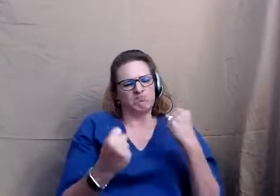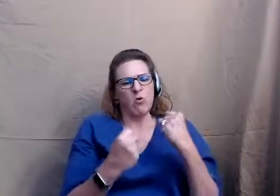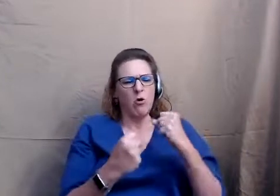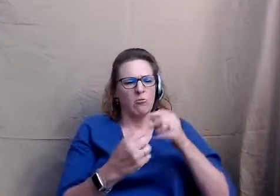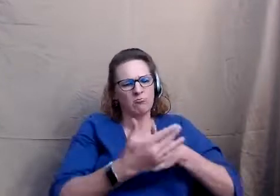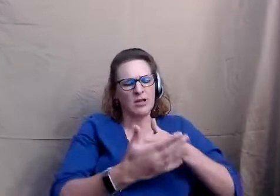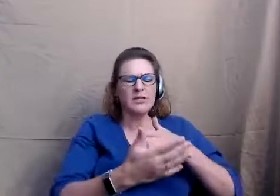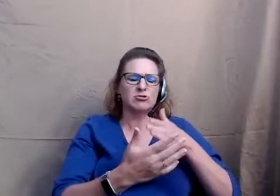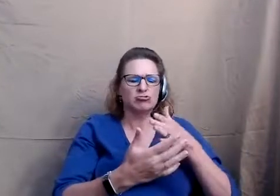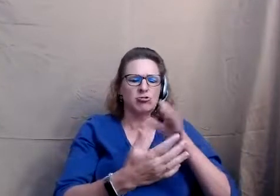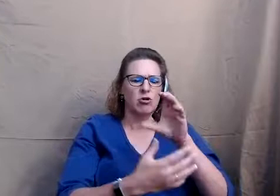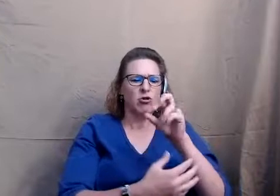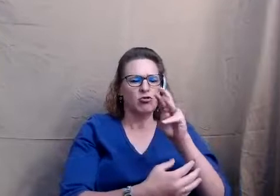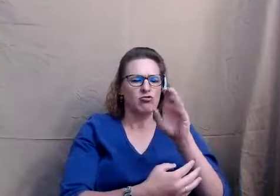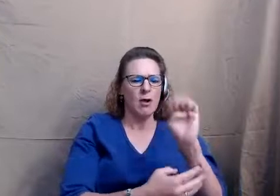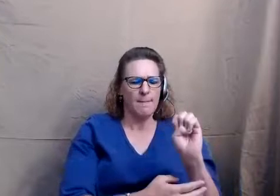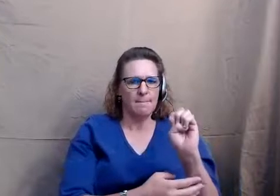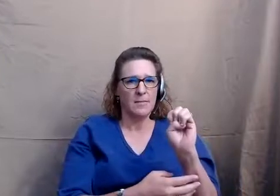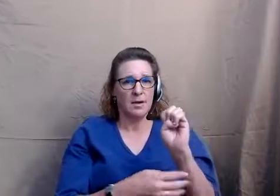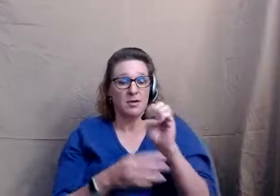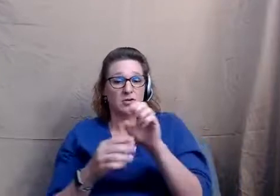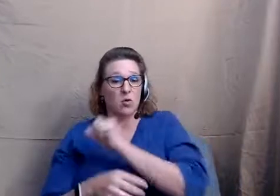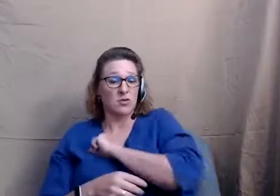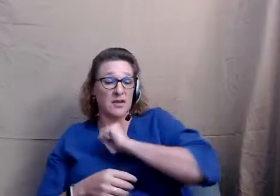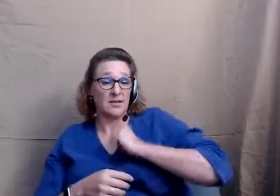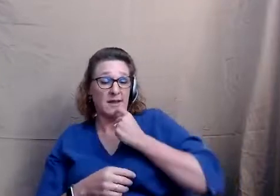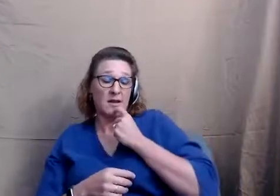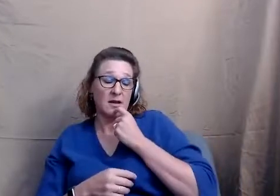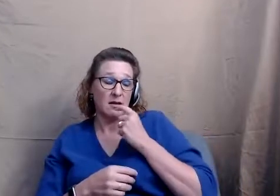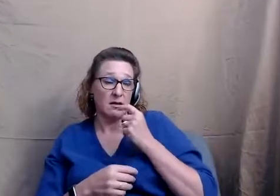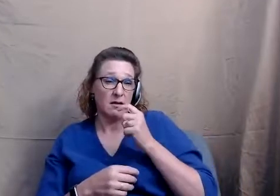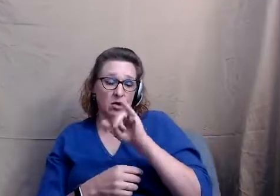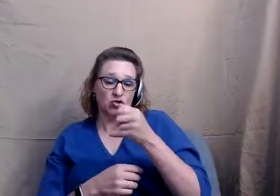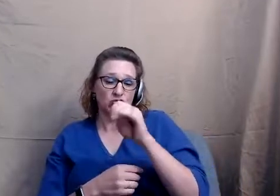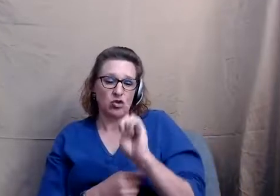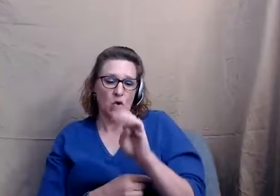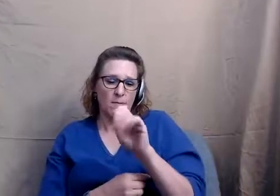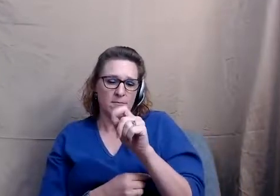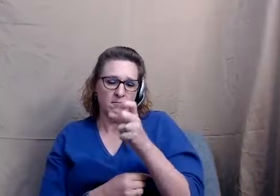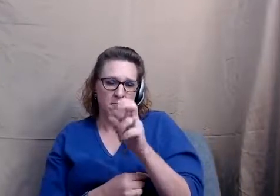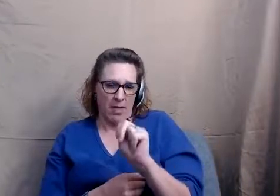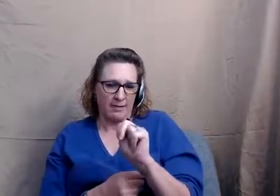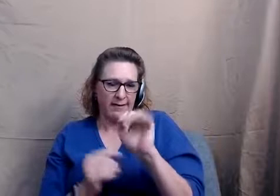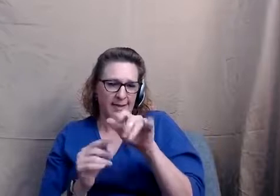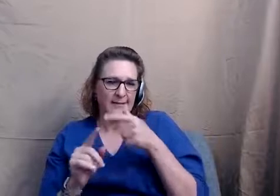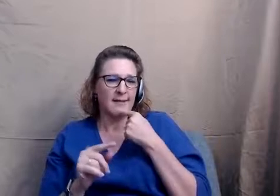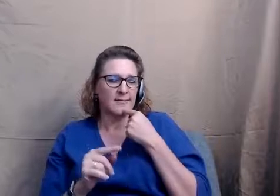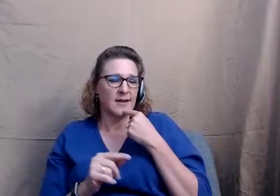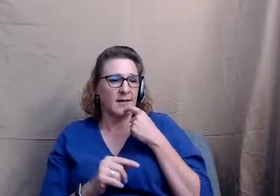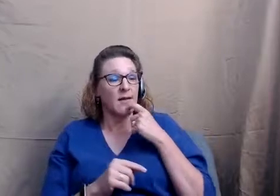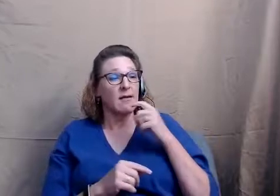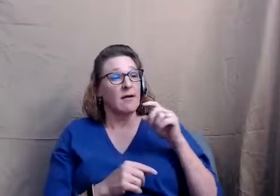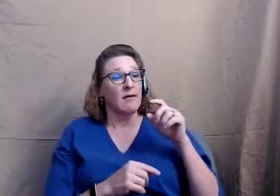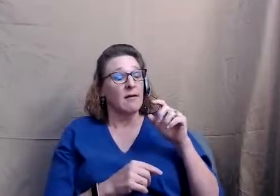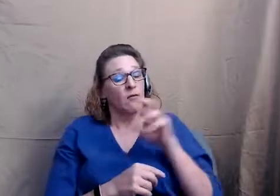then Senator Joe Biden said, for example, Republicans are finding out It is no longer legitimate to say the Democrats are